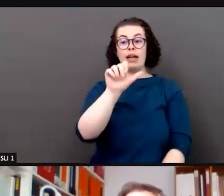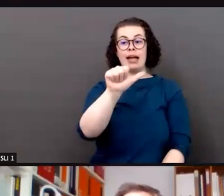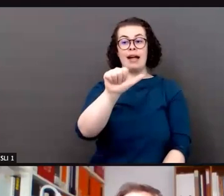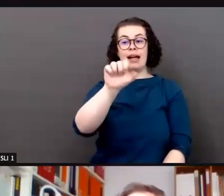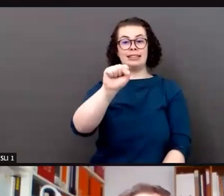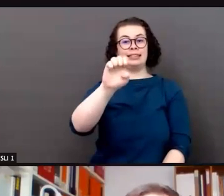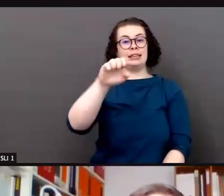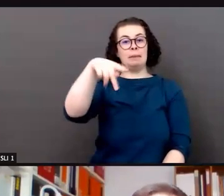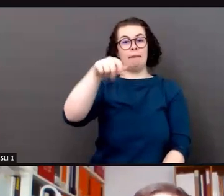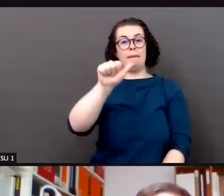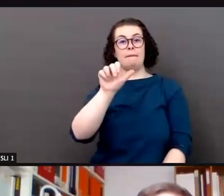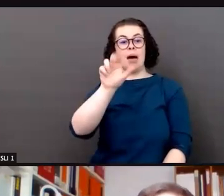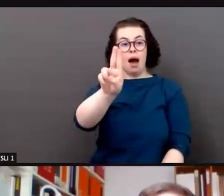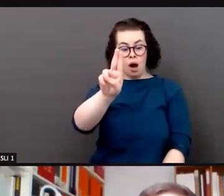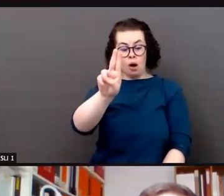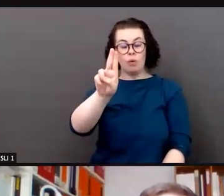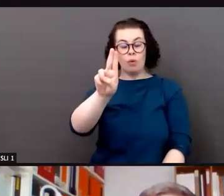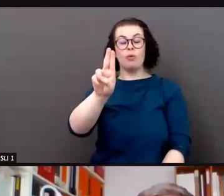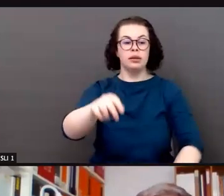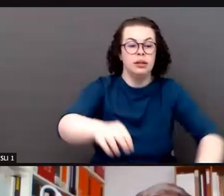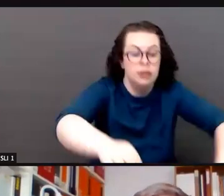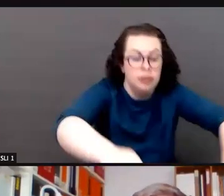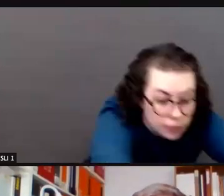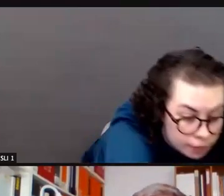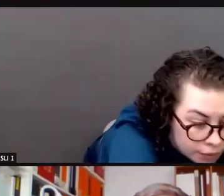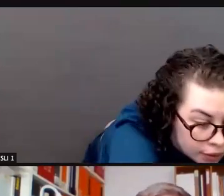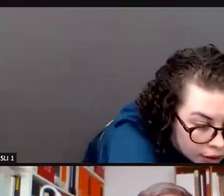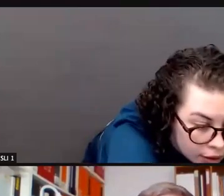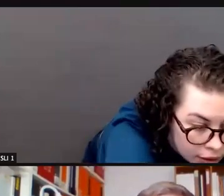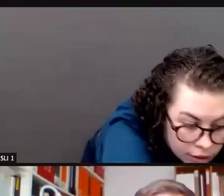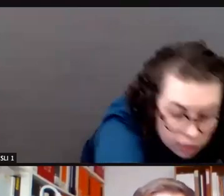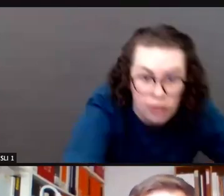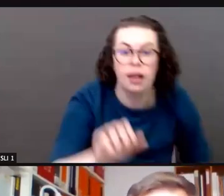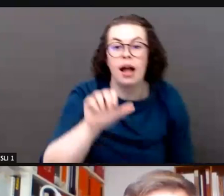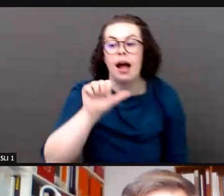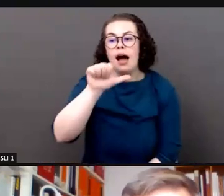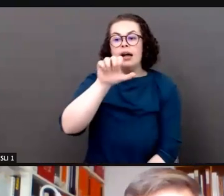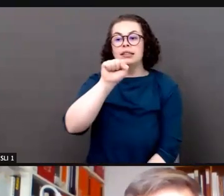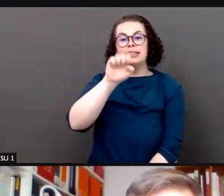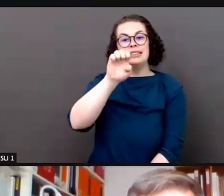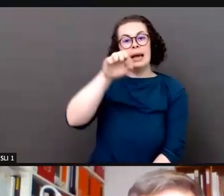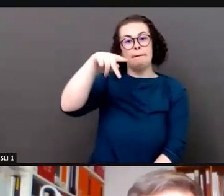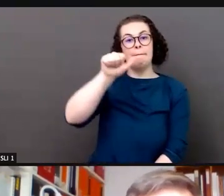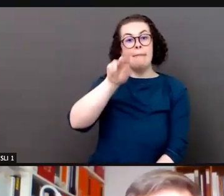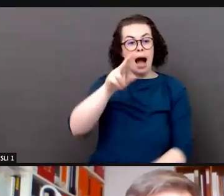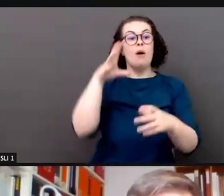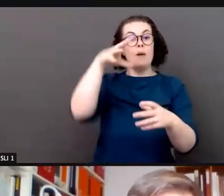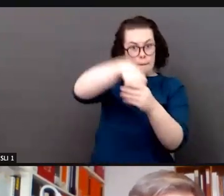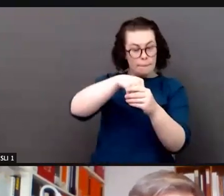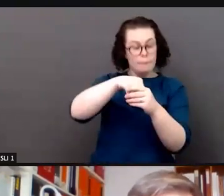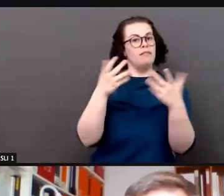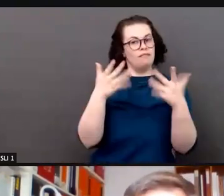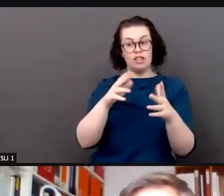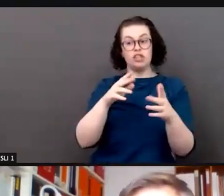Association for Professionals of Universal Accessibility, and IAAP, which is the International Association